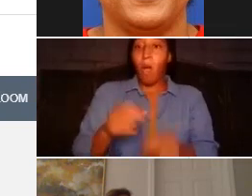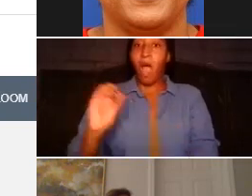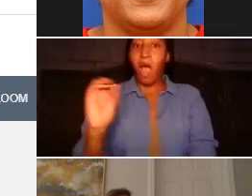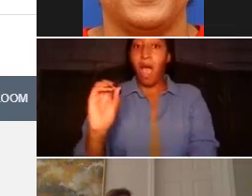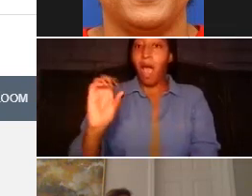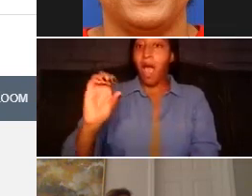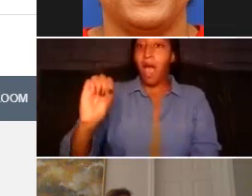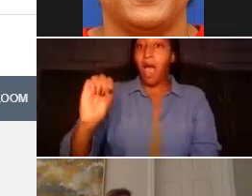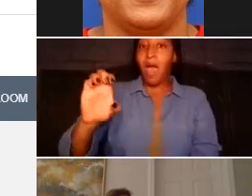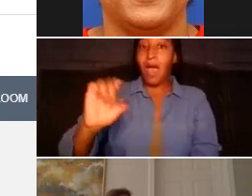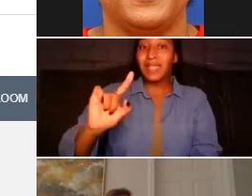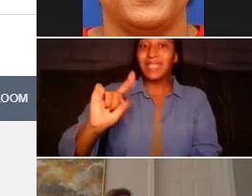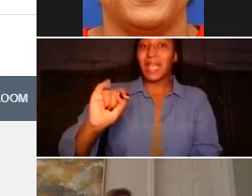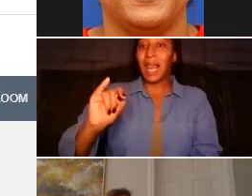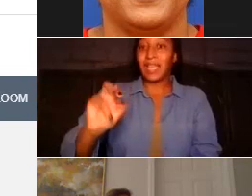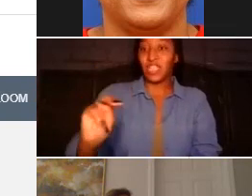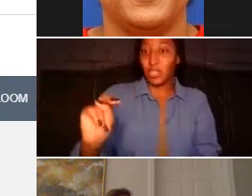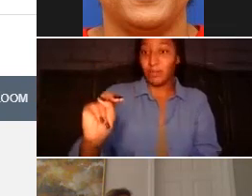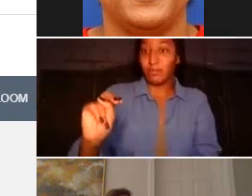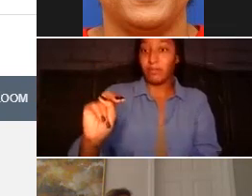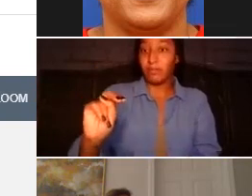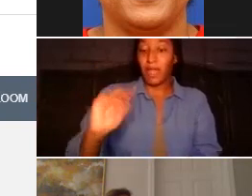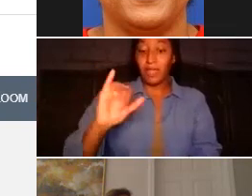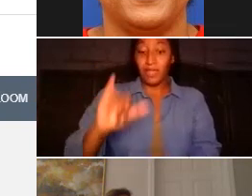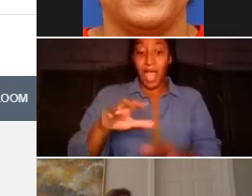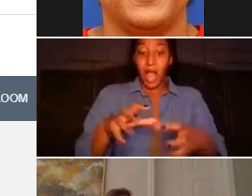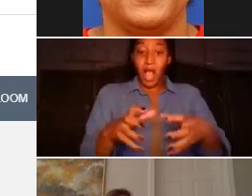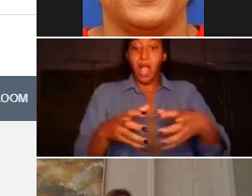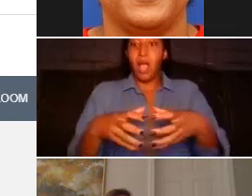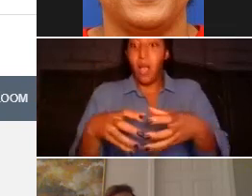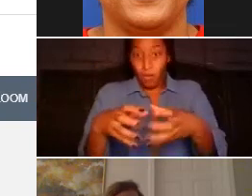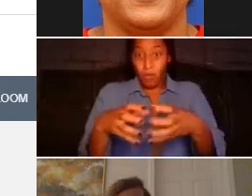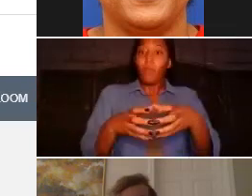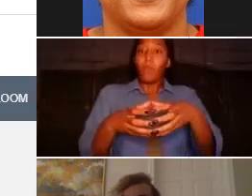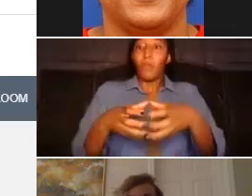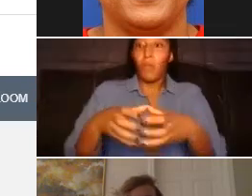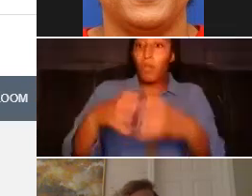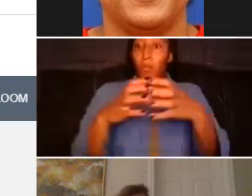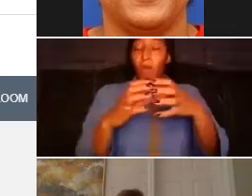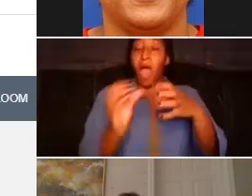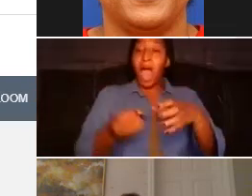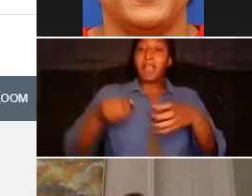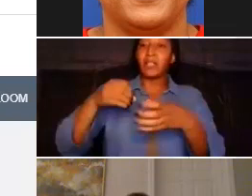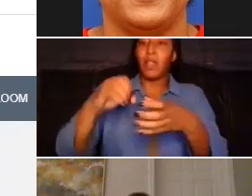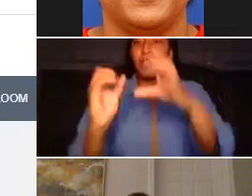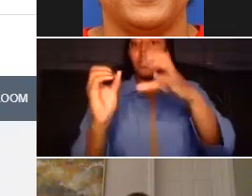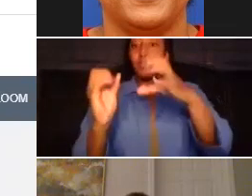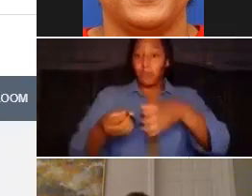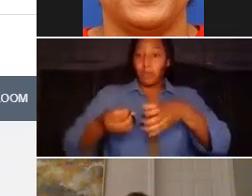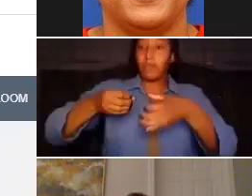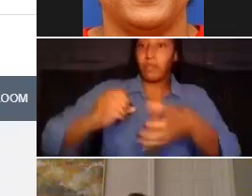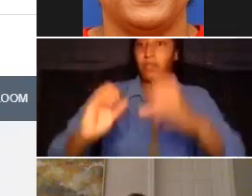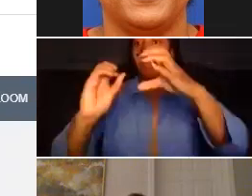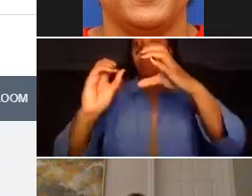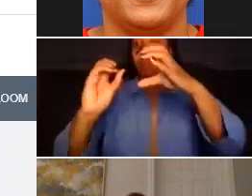okay? And that wave is a disturbance that moves out or propagates from where it was created.